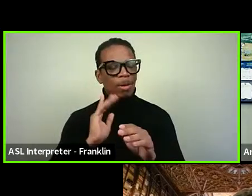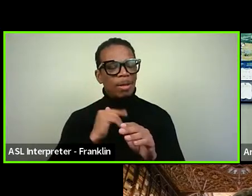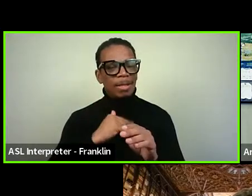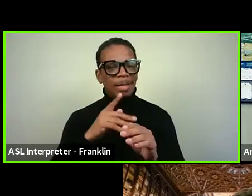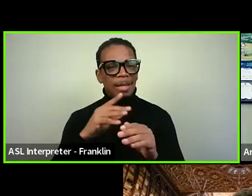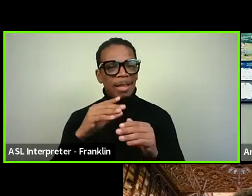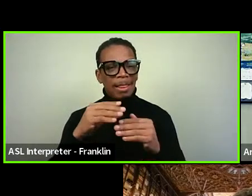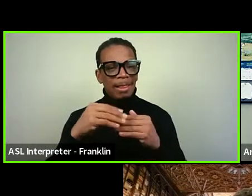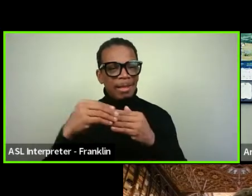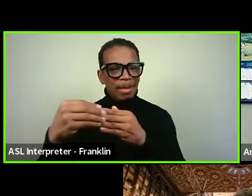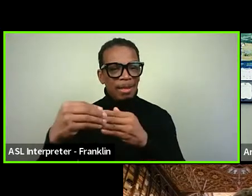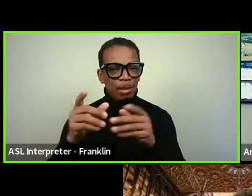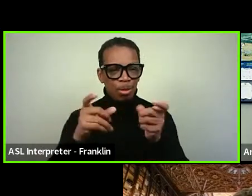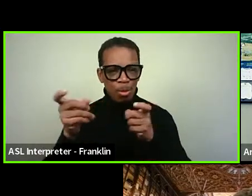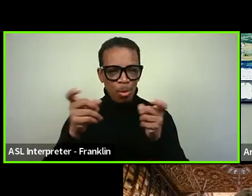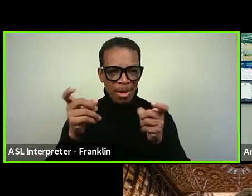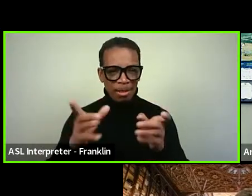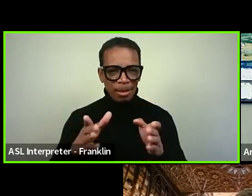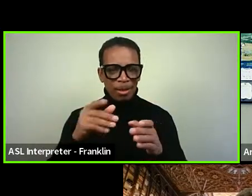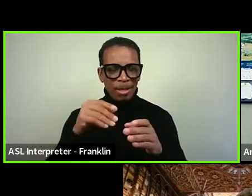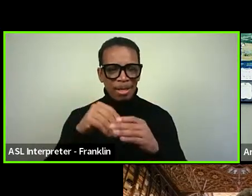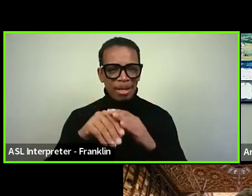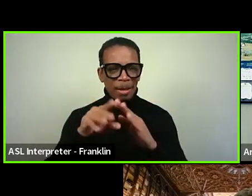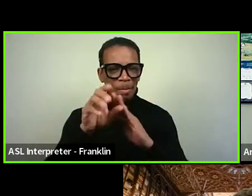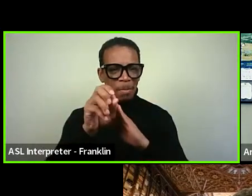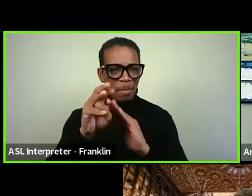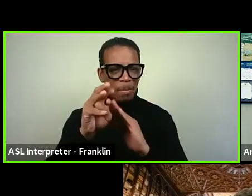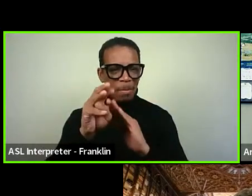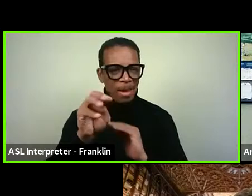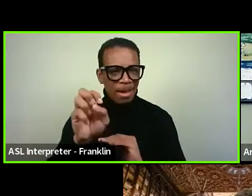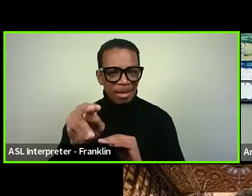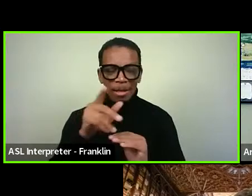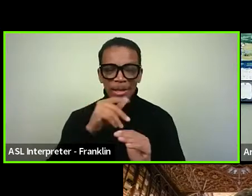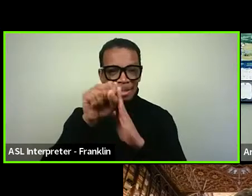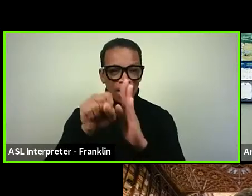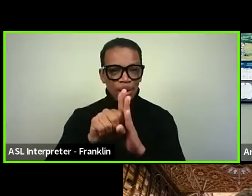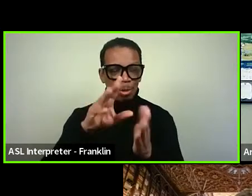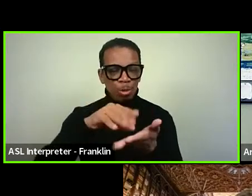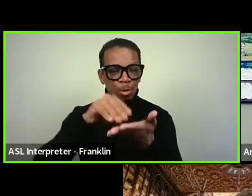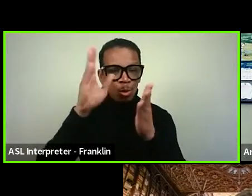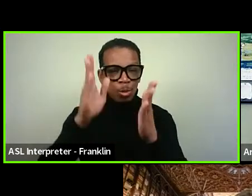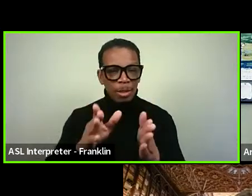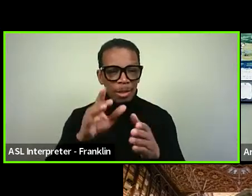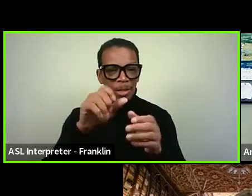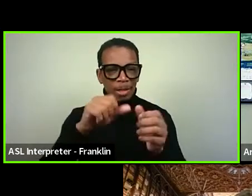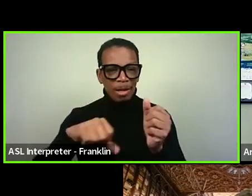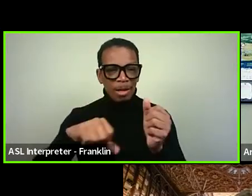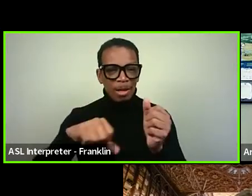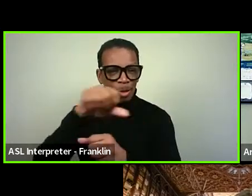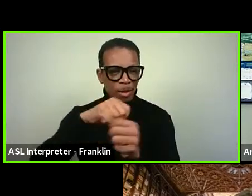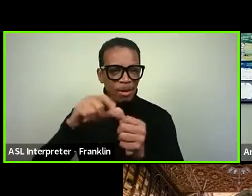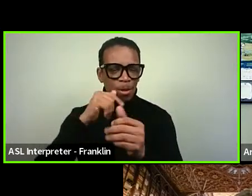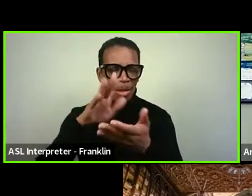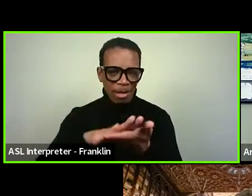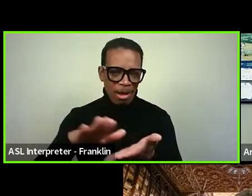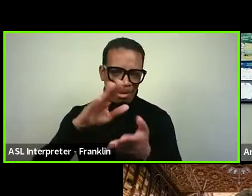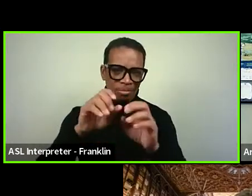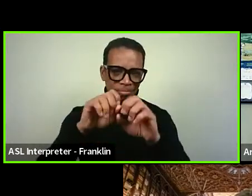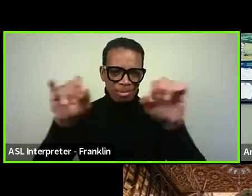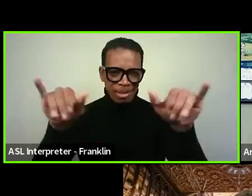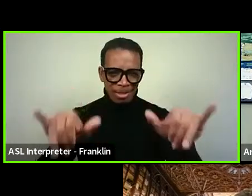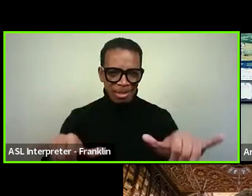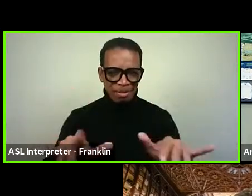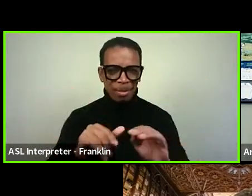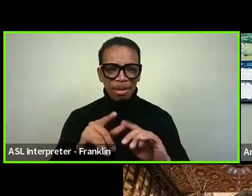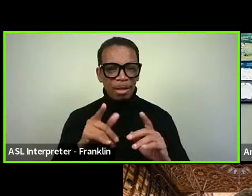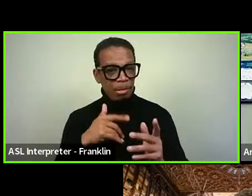director for Lead MN, which is the state student association for our college system. Priscilla has a